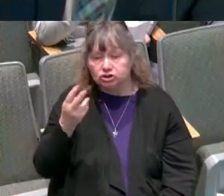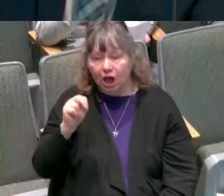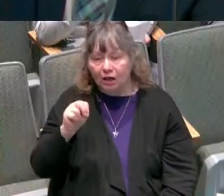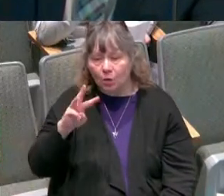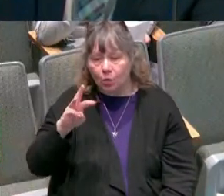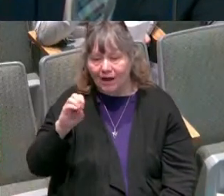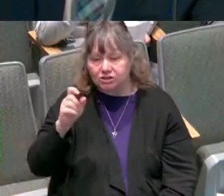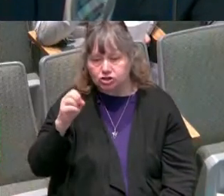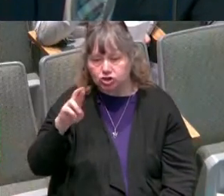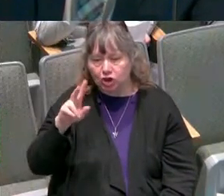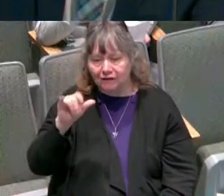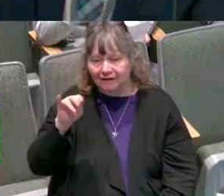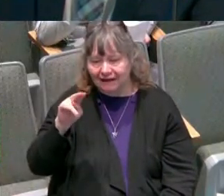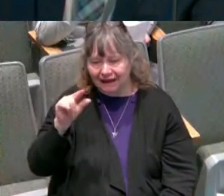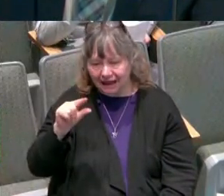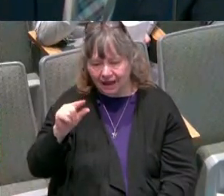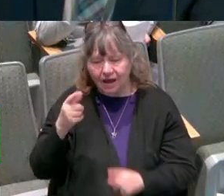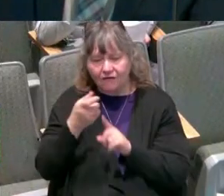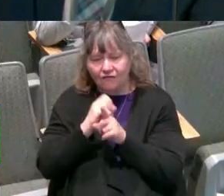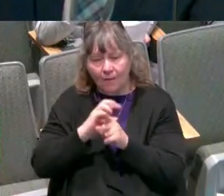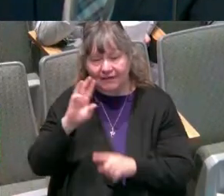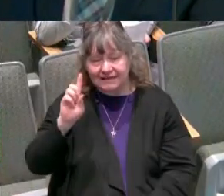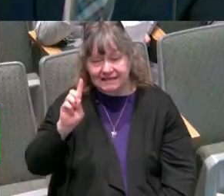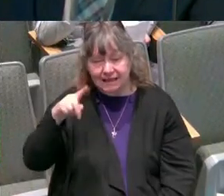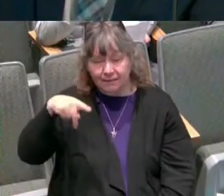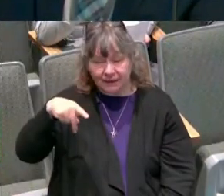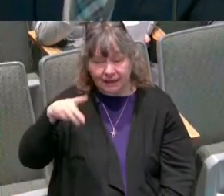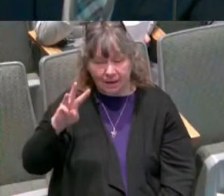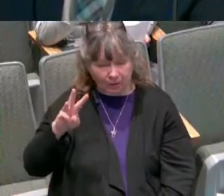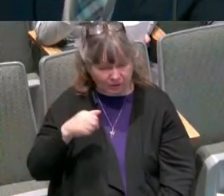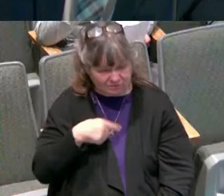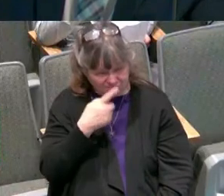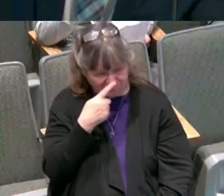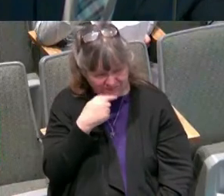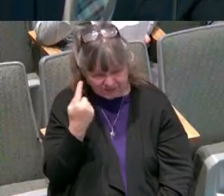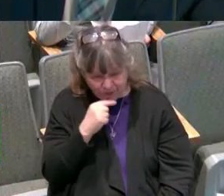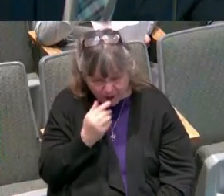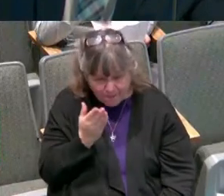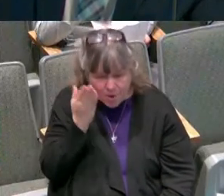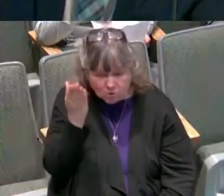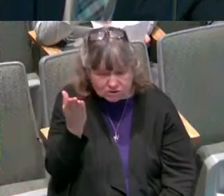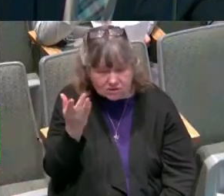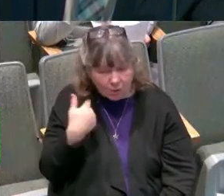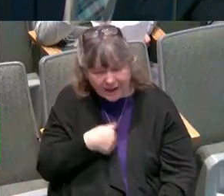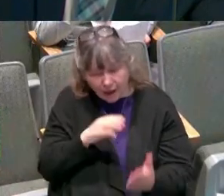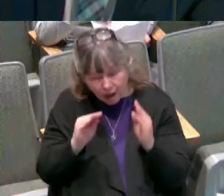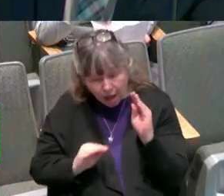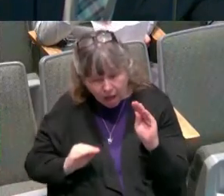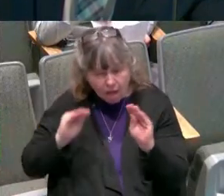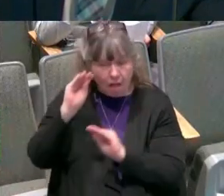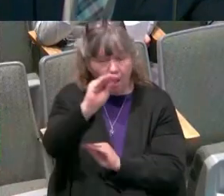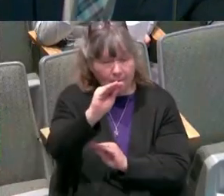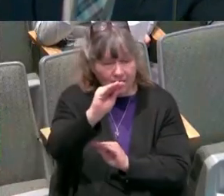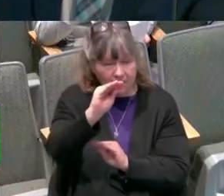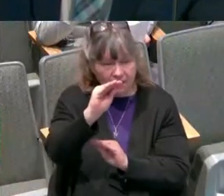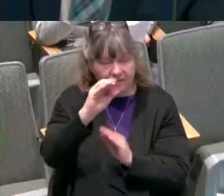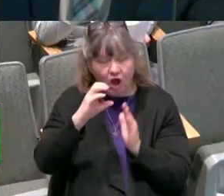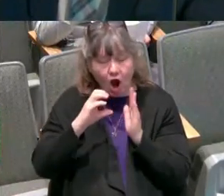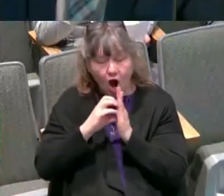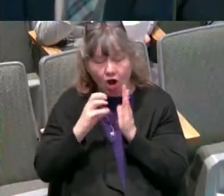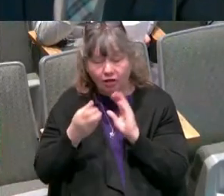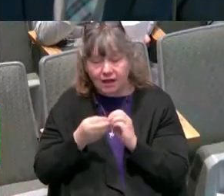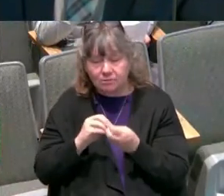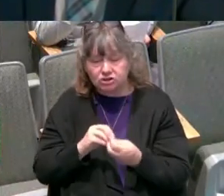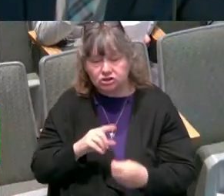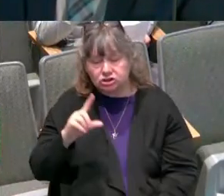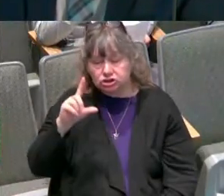from the DPW so if somebody would make a motion that we could pull these sorry the article numbers